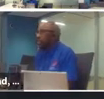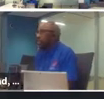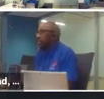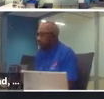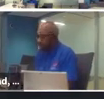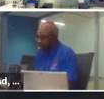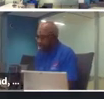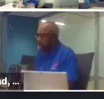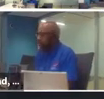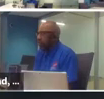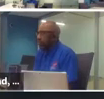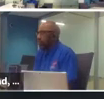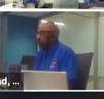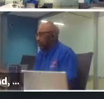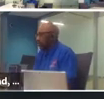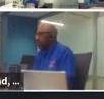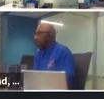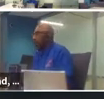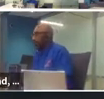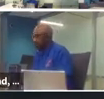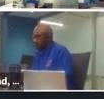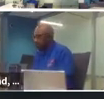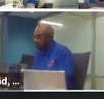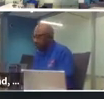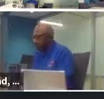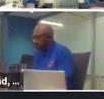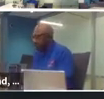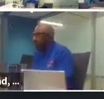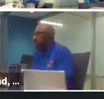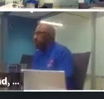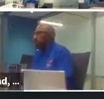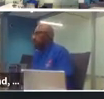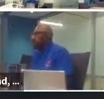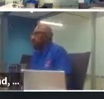for that practice if it ever, you know, happens. So please